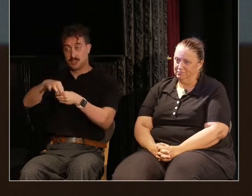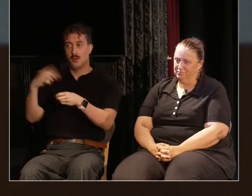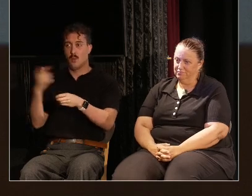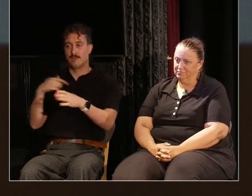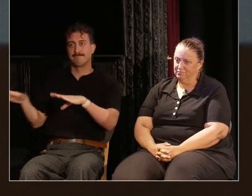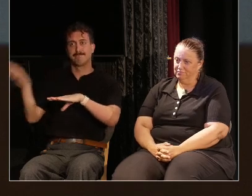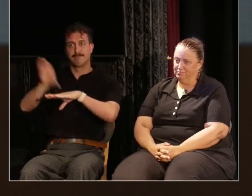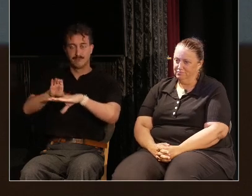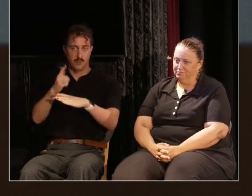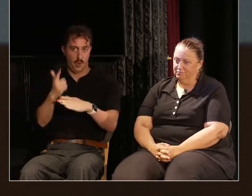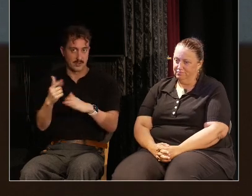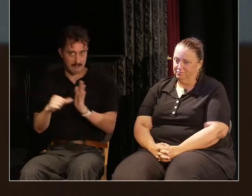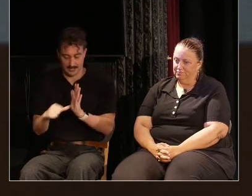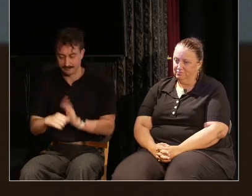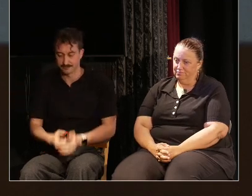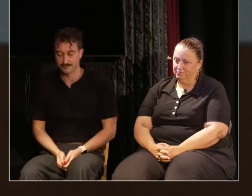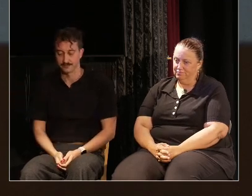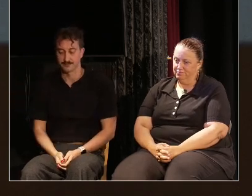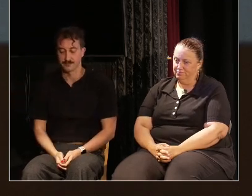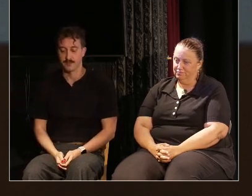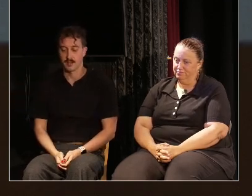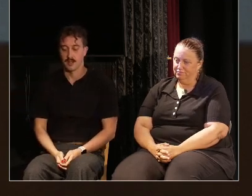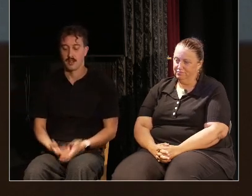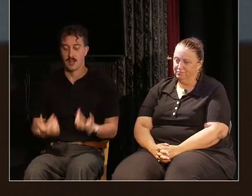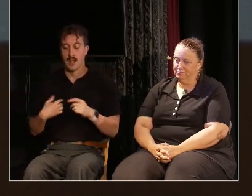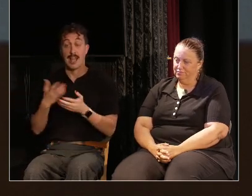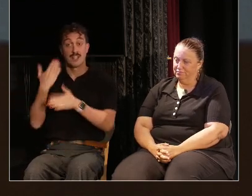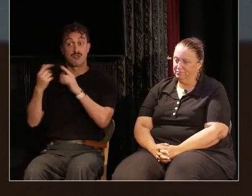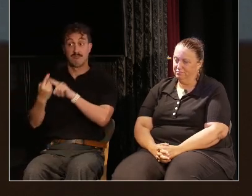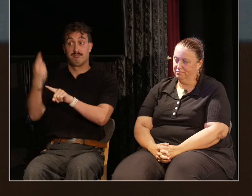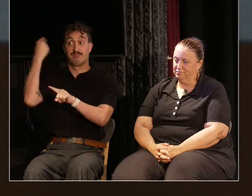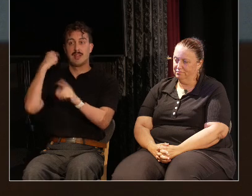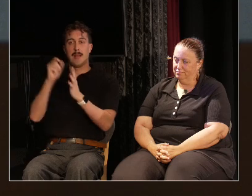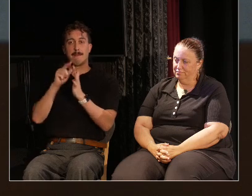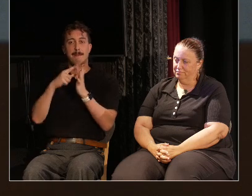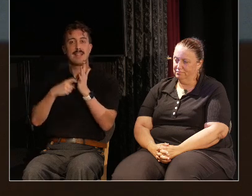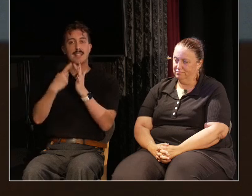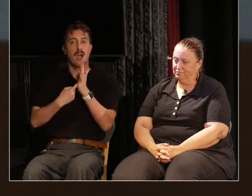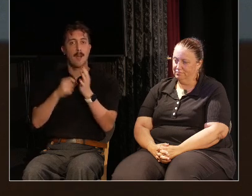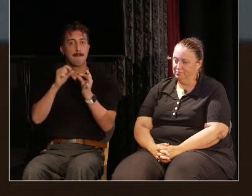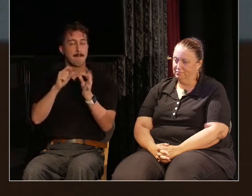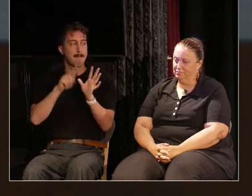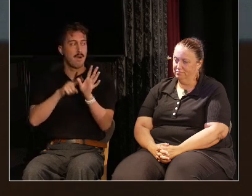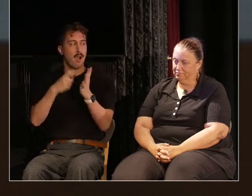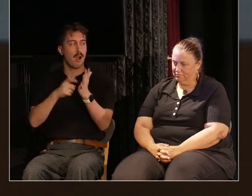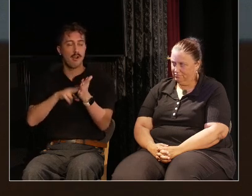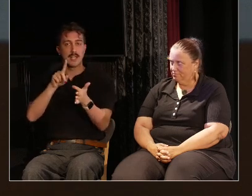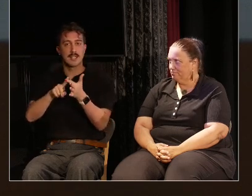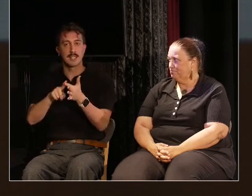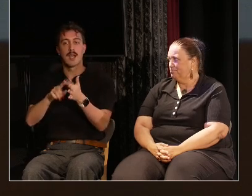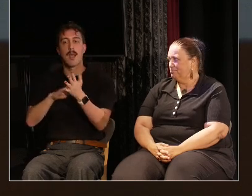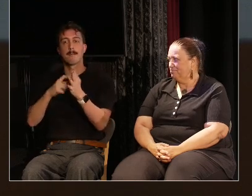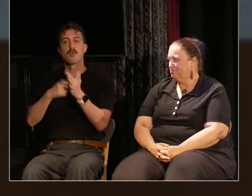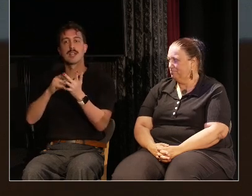in fact, the history of this goes back to Peter Boehm, who was a senator for New South Wales. Maurice Payne did a lot of work on this. So there's